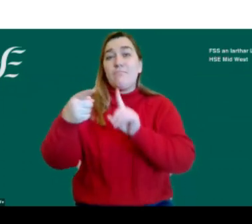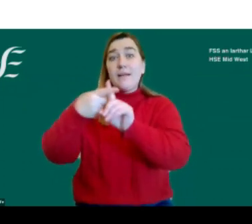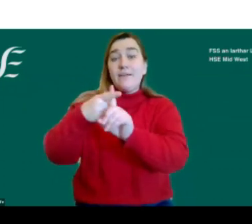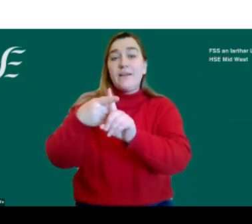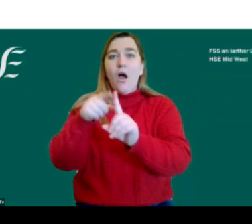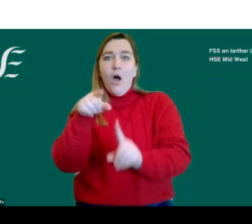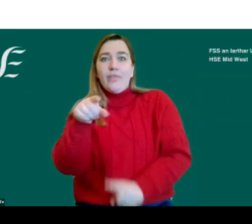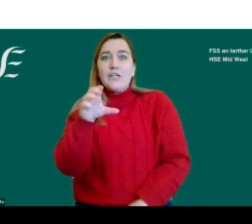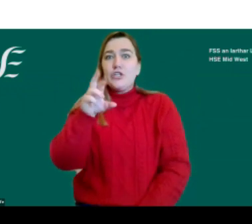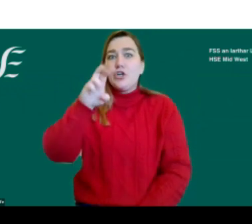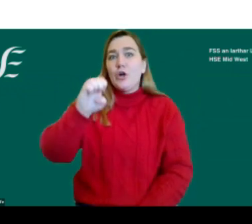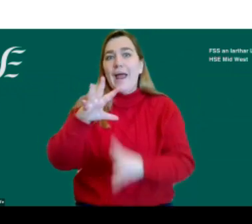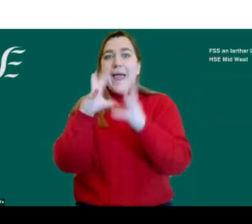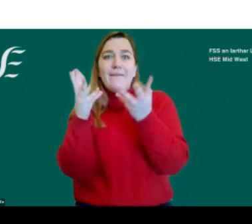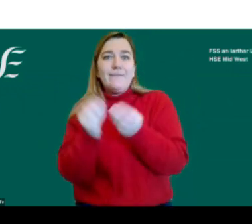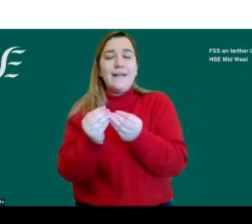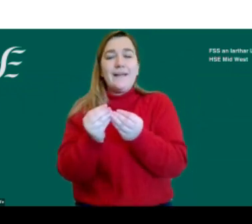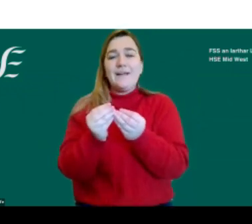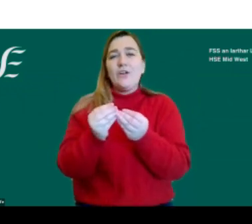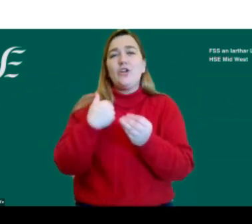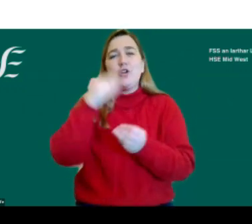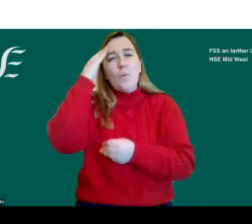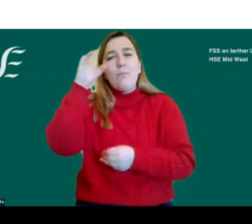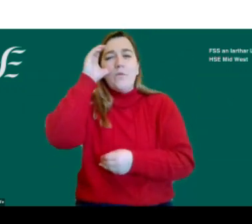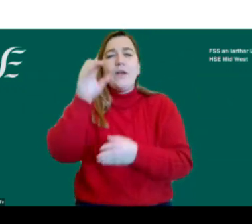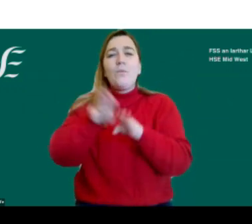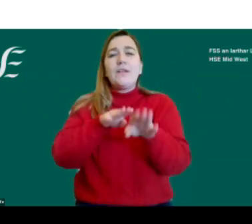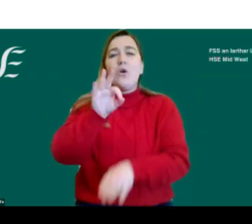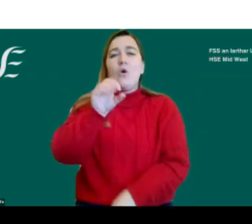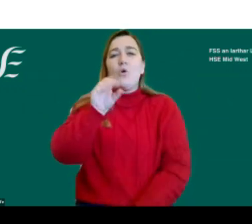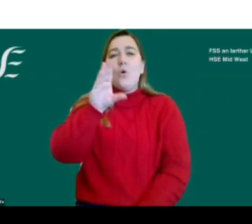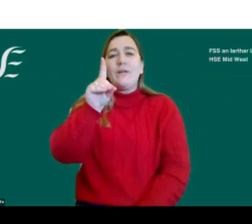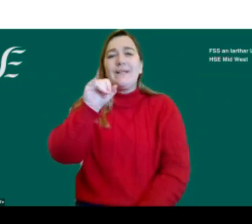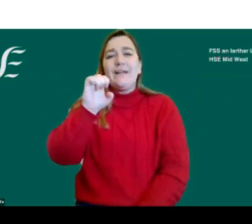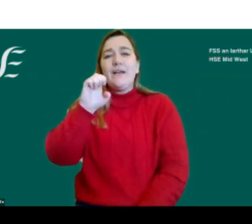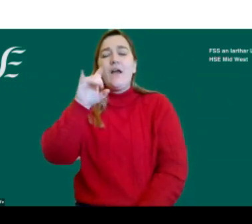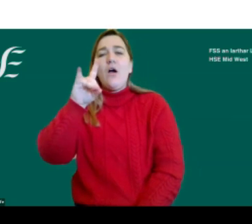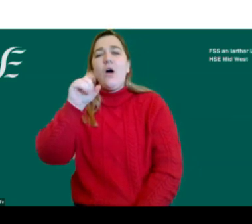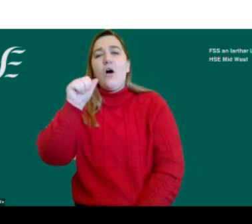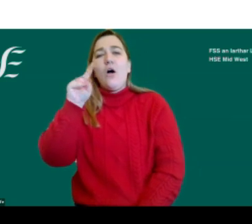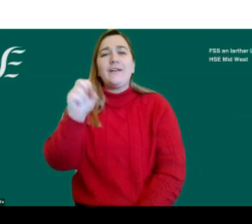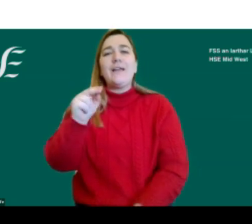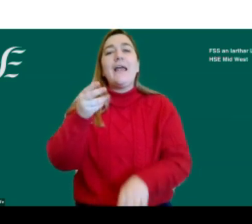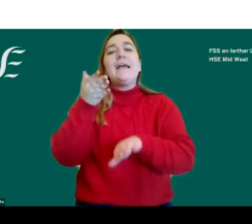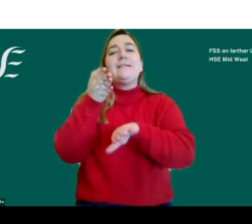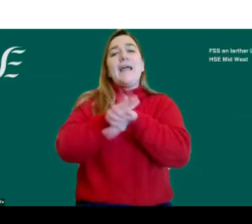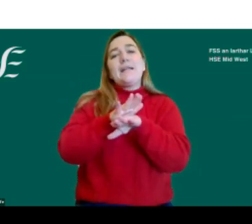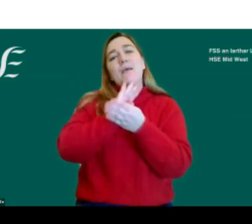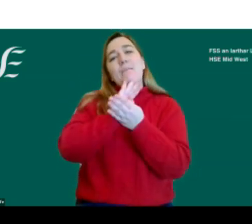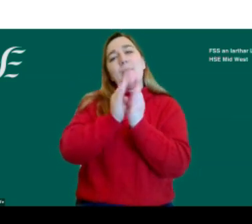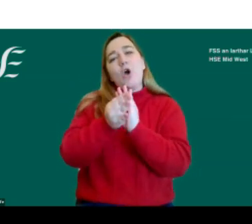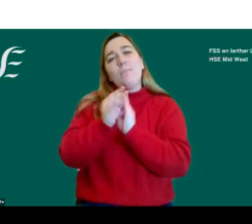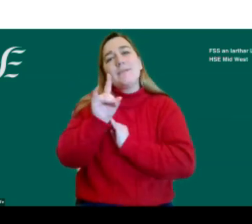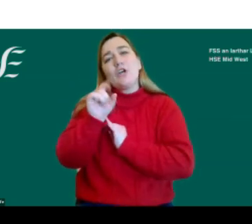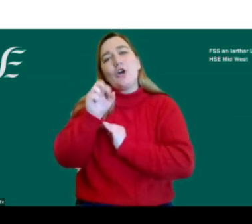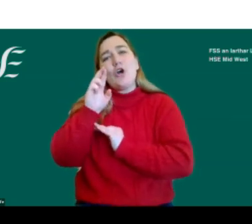Hawn and Meryl Streep, Death Becomes Her, and they take the syrup, the elixir of life, and suddenly they look down at their middle-aged